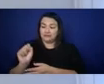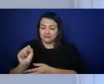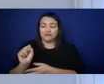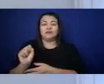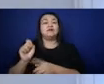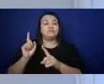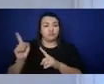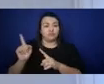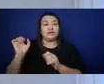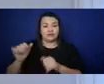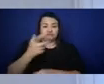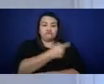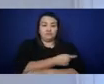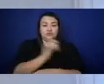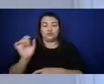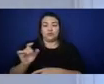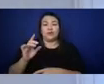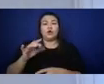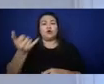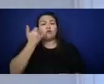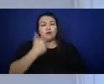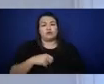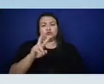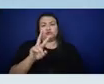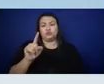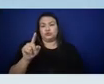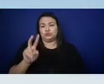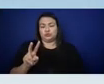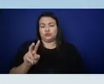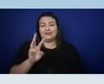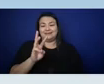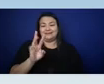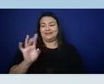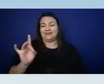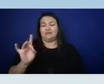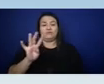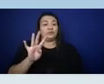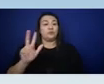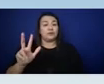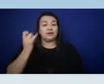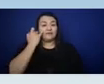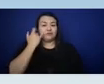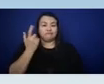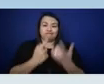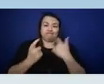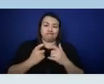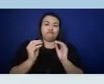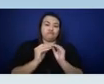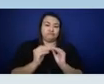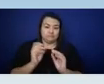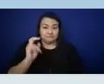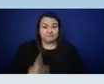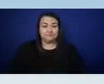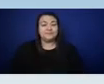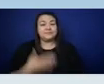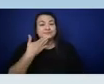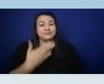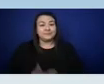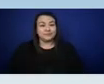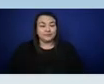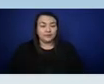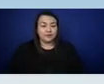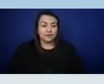Haskins, he can also receive his second dose at that location. So, but if you have any issues, again, contact the